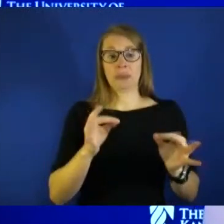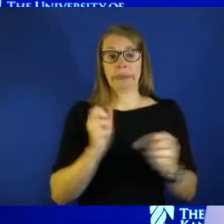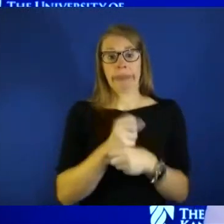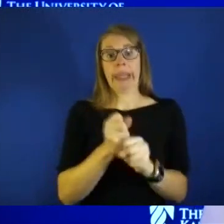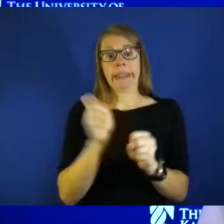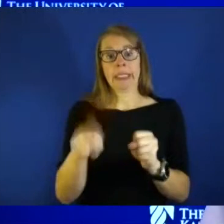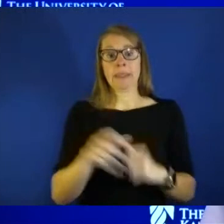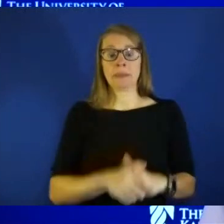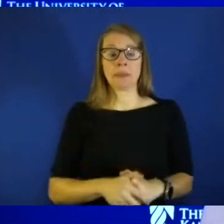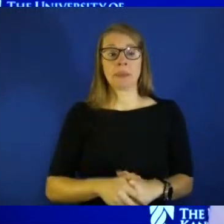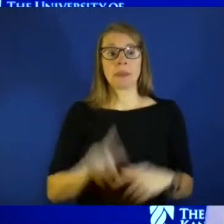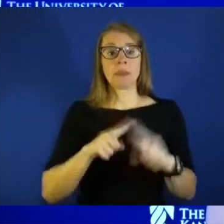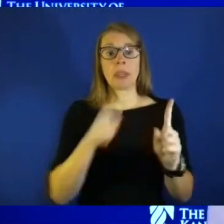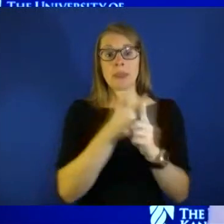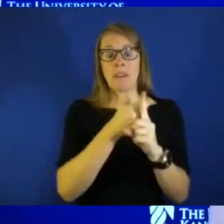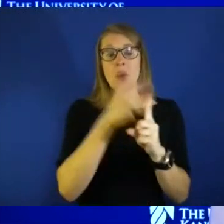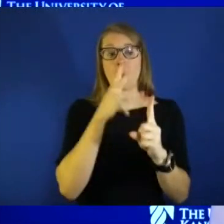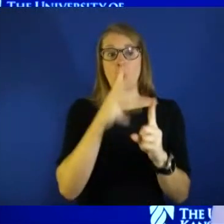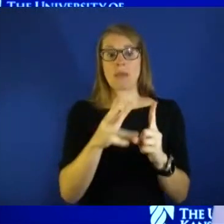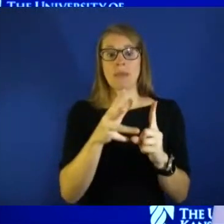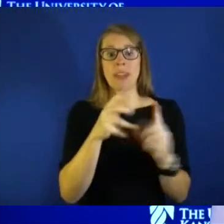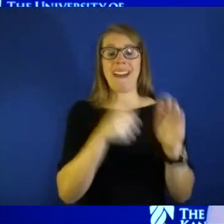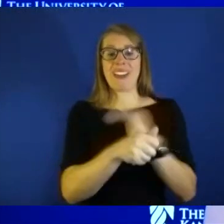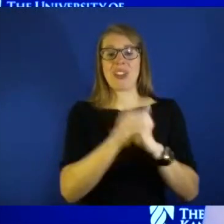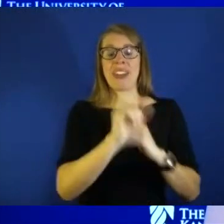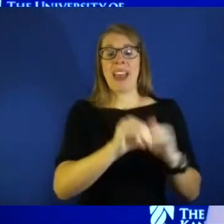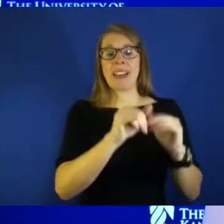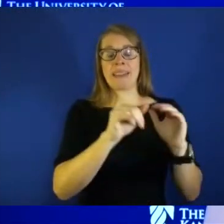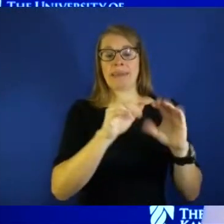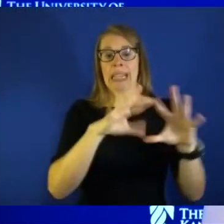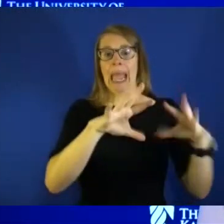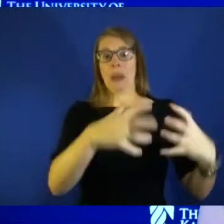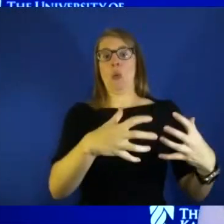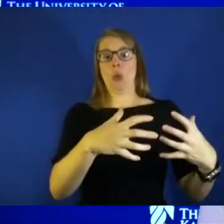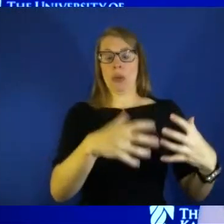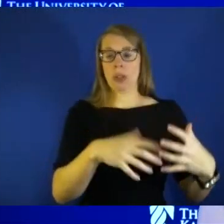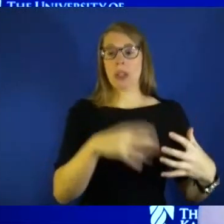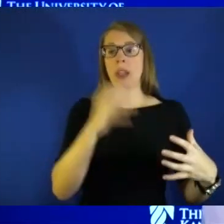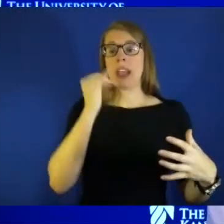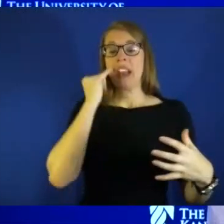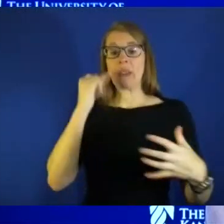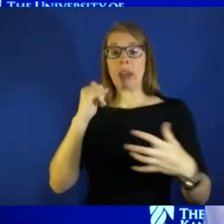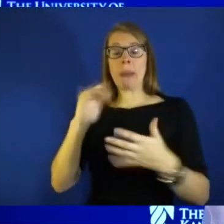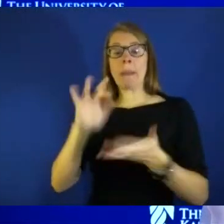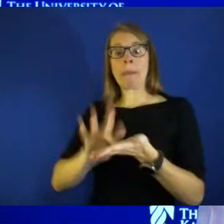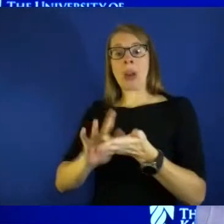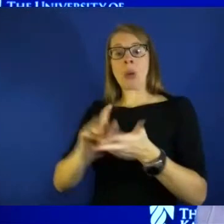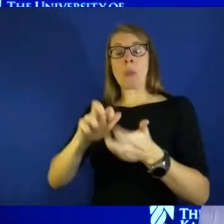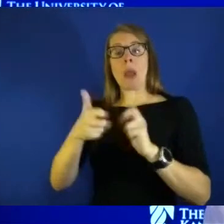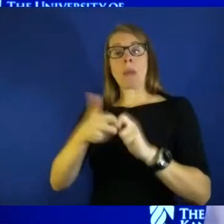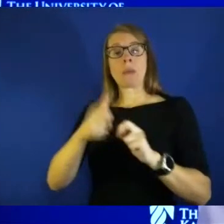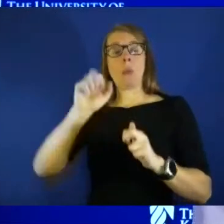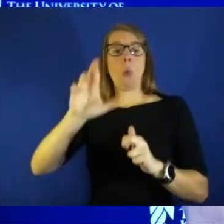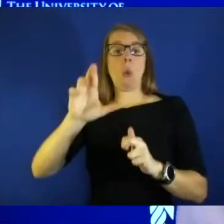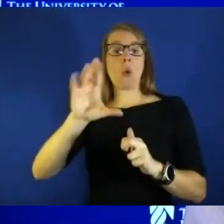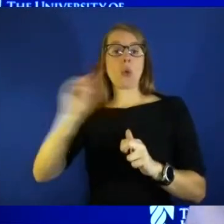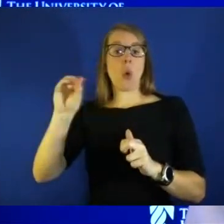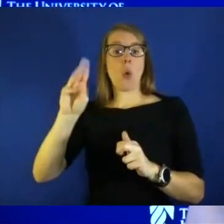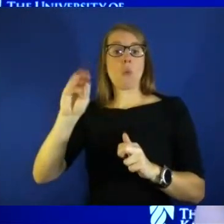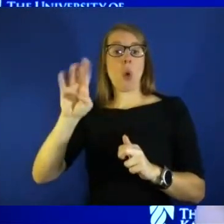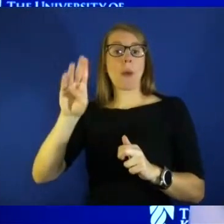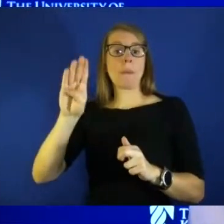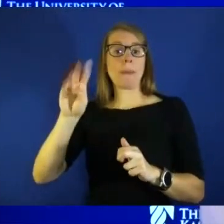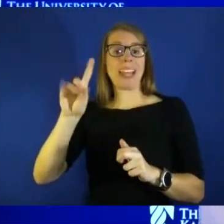he would fall under that category. And then obviously if there are medical problems or comorbidities that he has as well, then it would